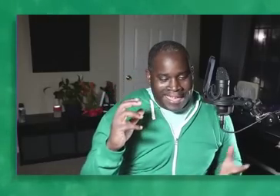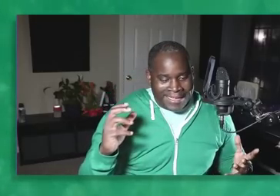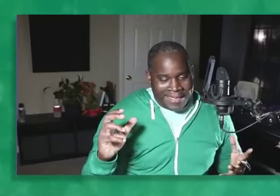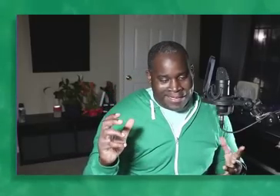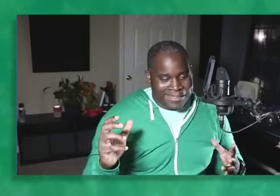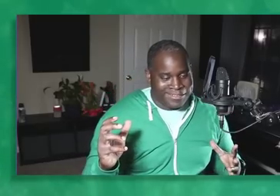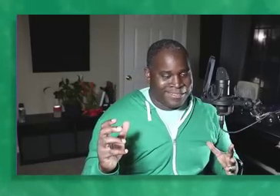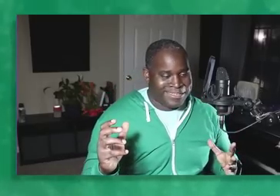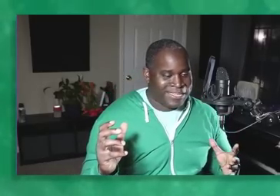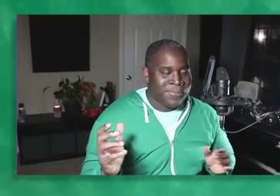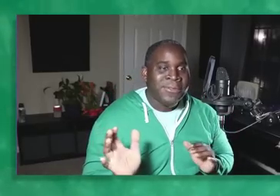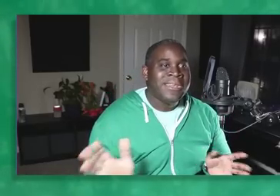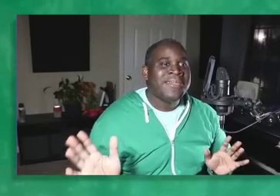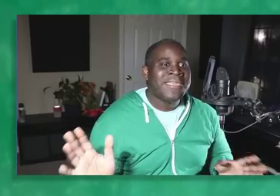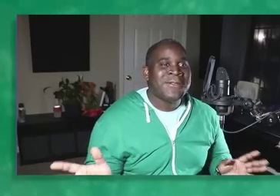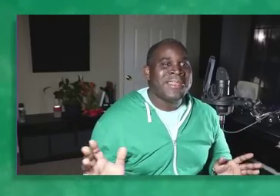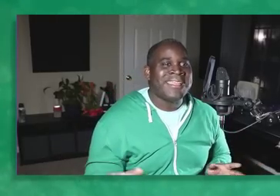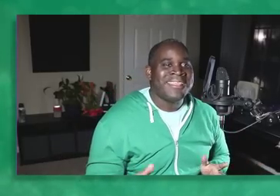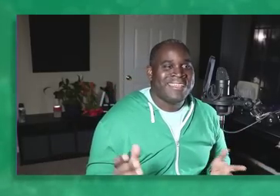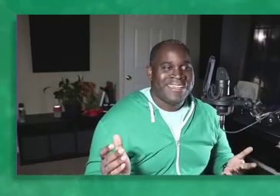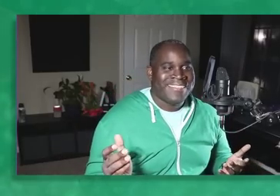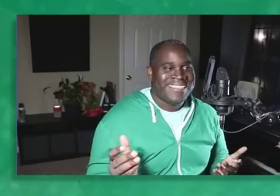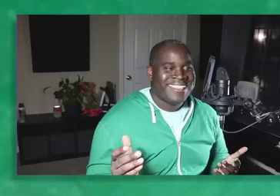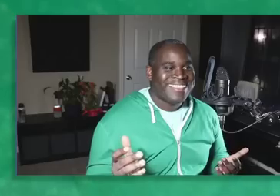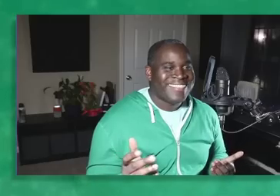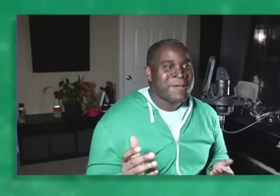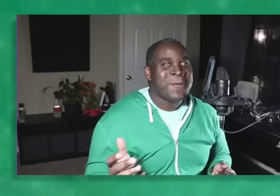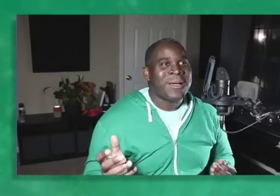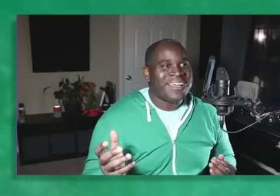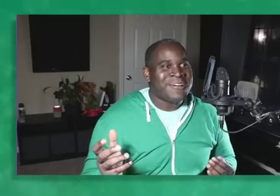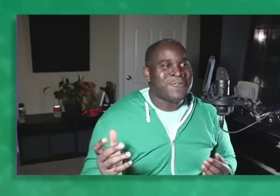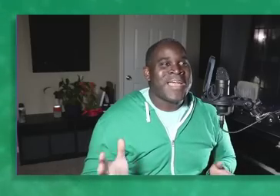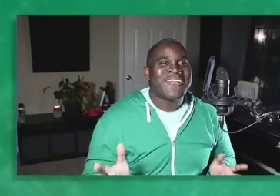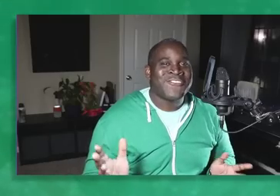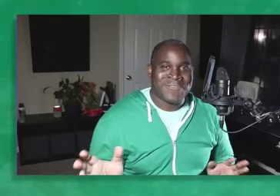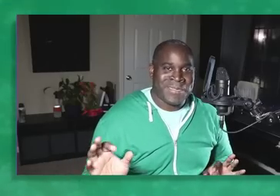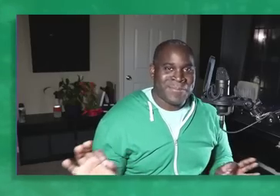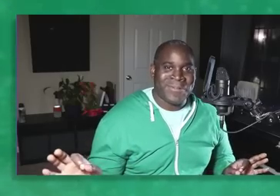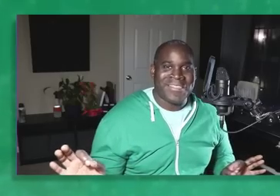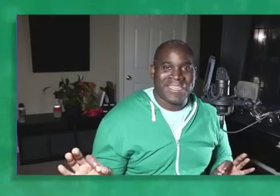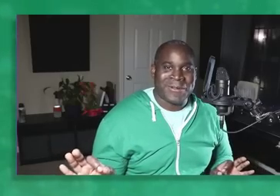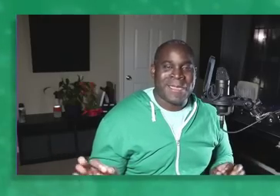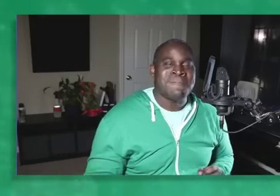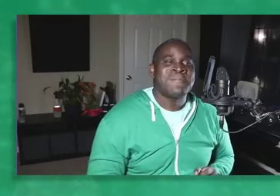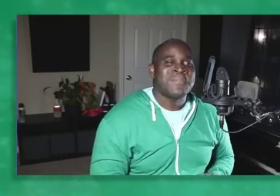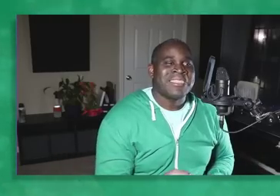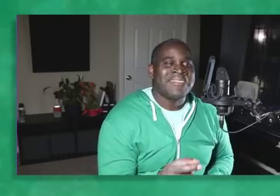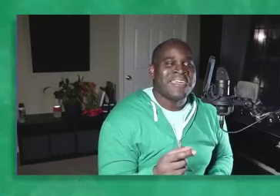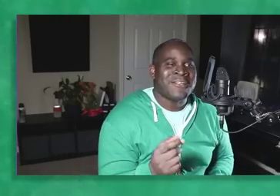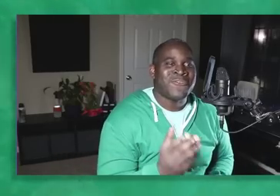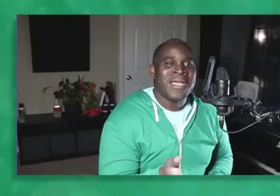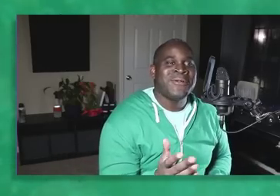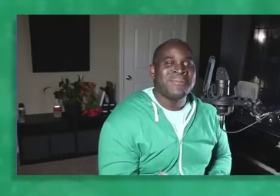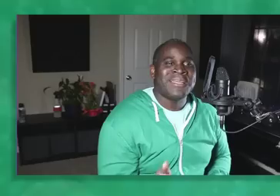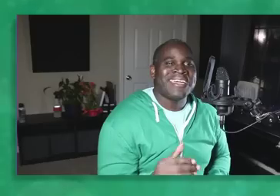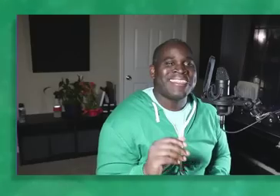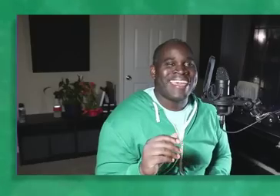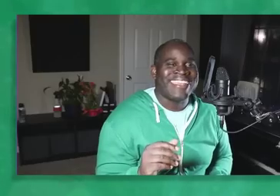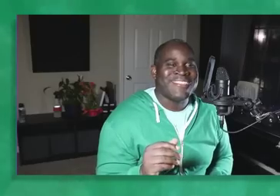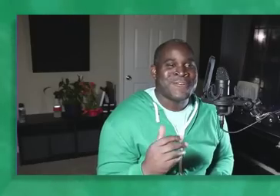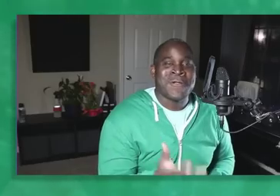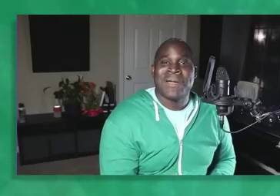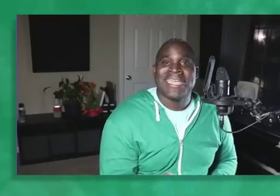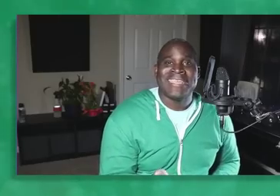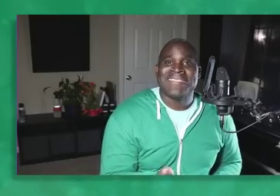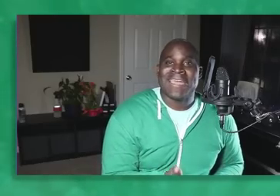there is a community on the internet, a fraction of people on the internet, that are trying to imply